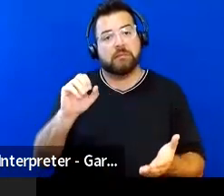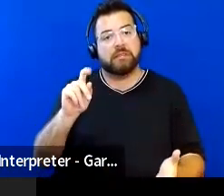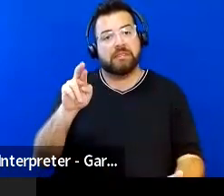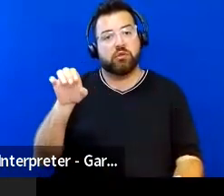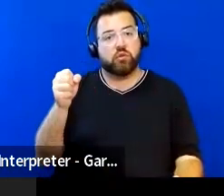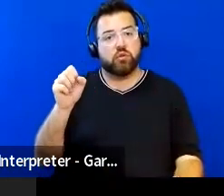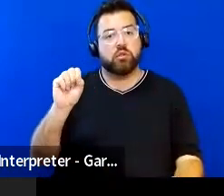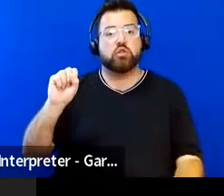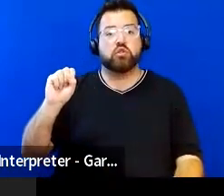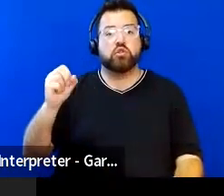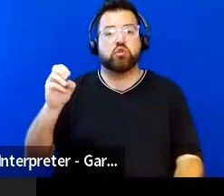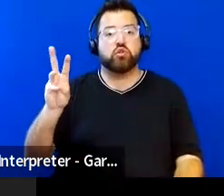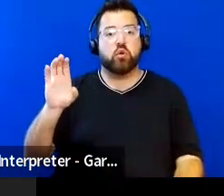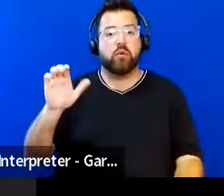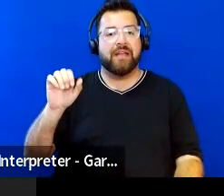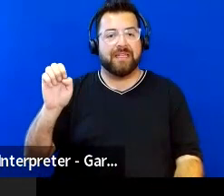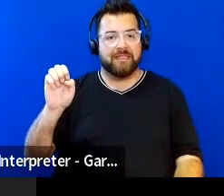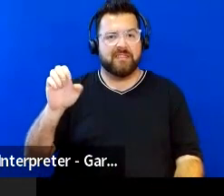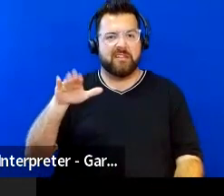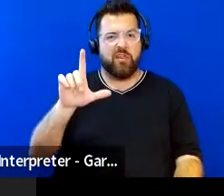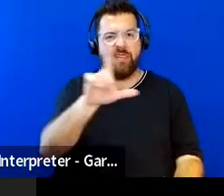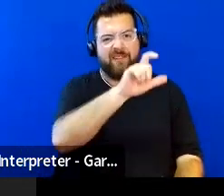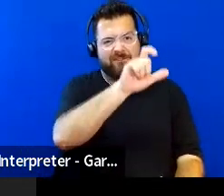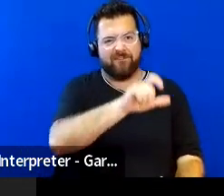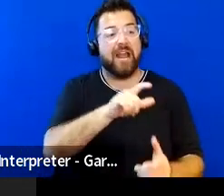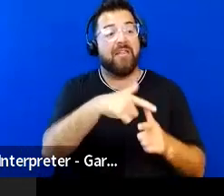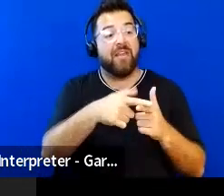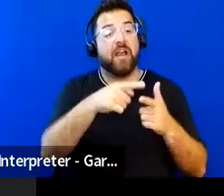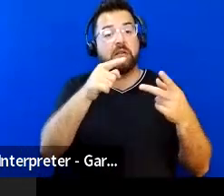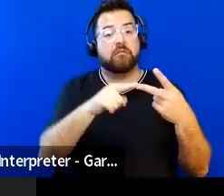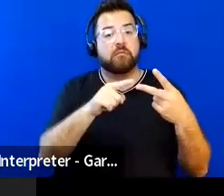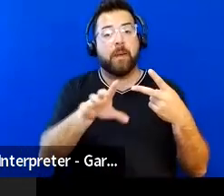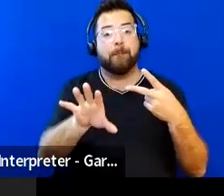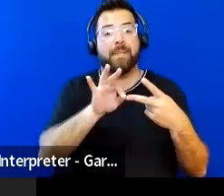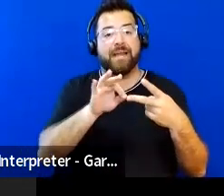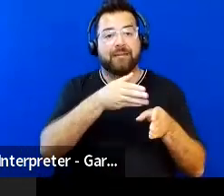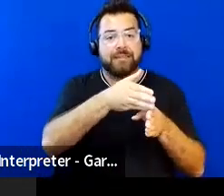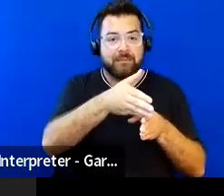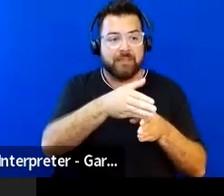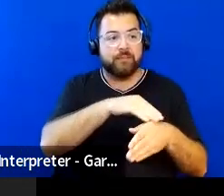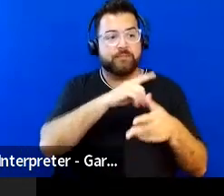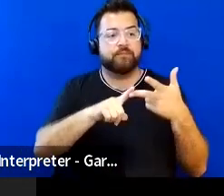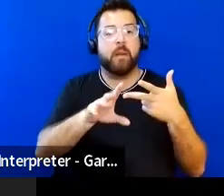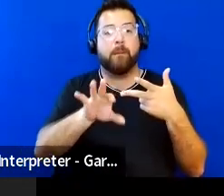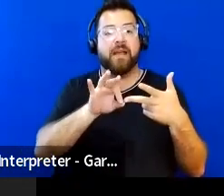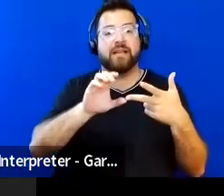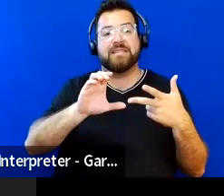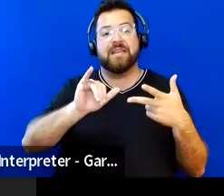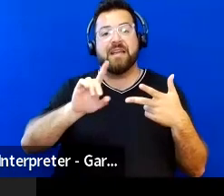side, and then select discipline, and then select CID or